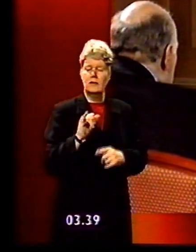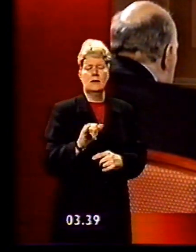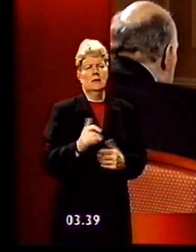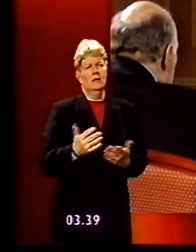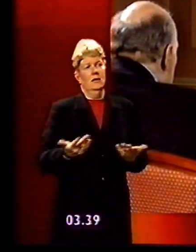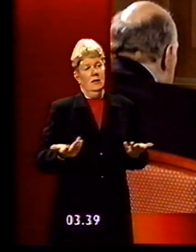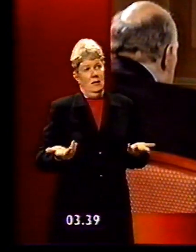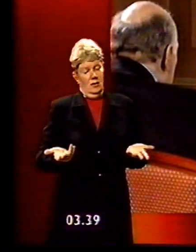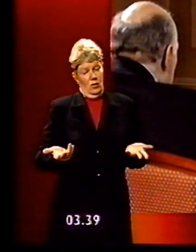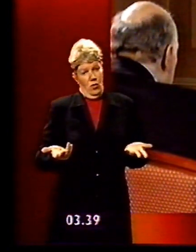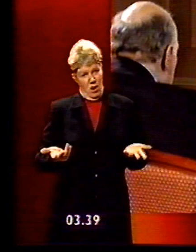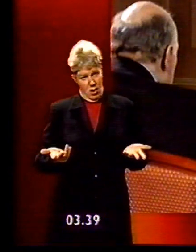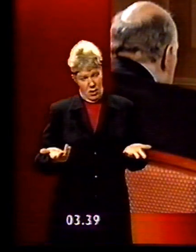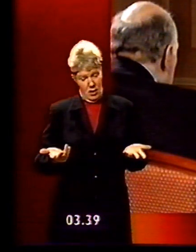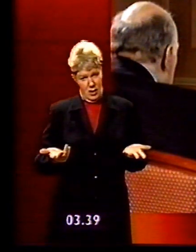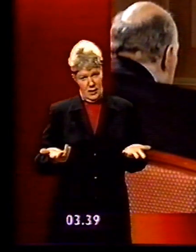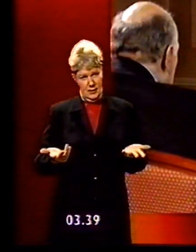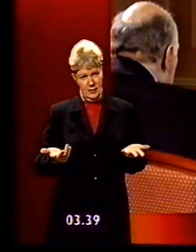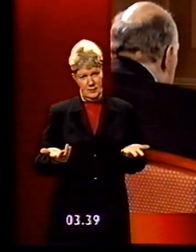Well,